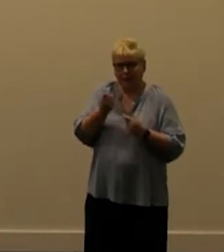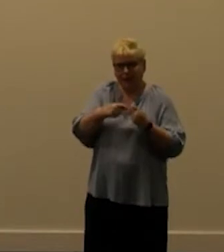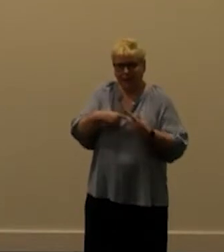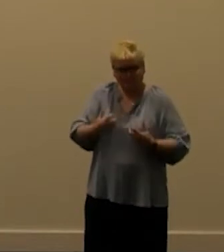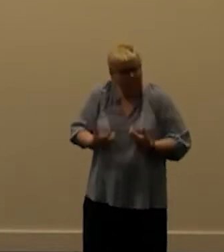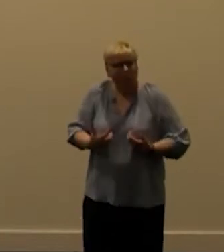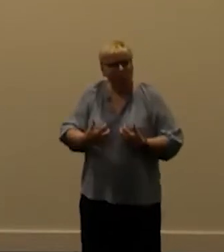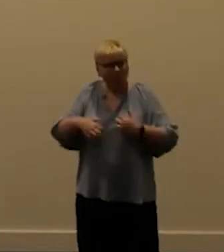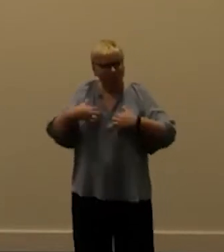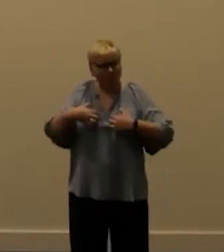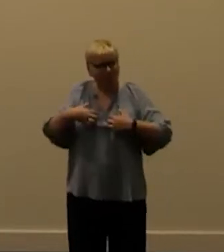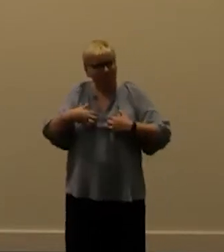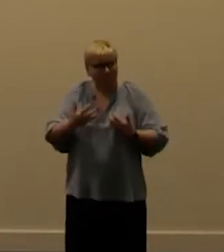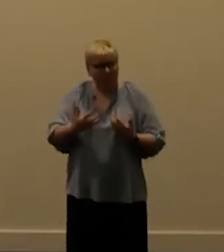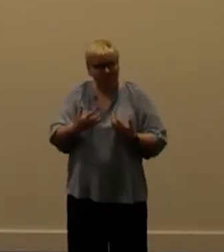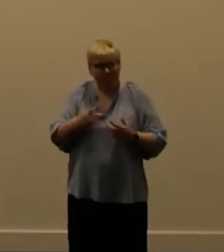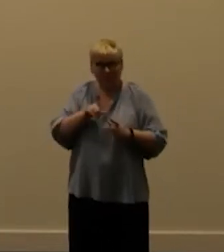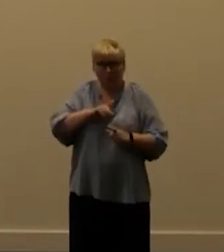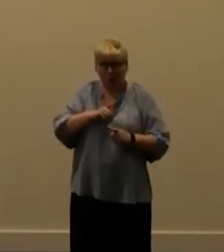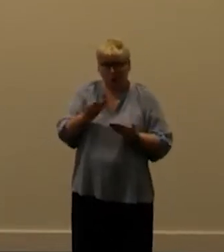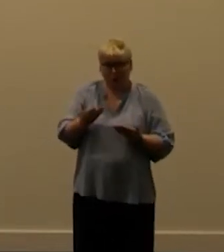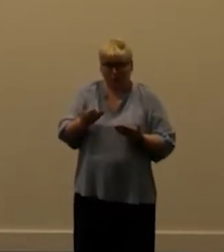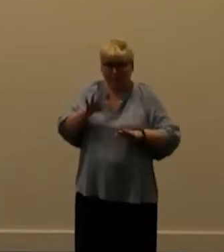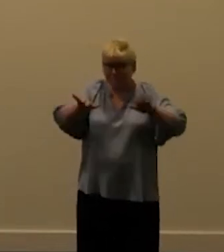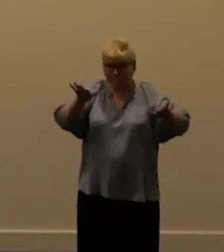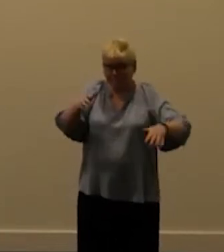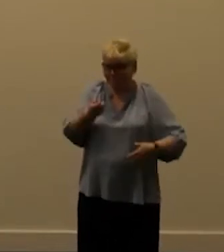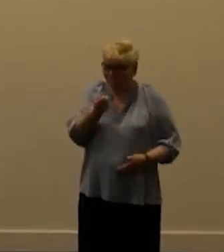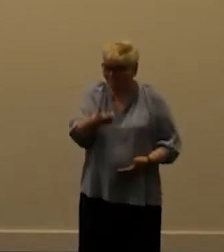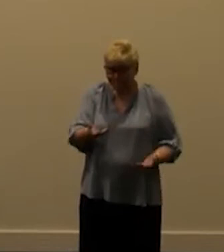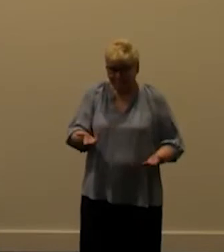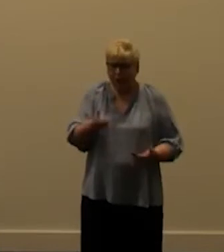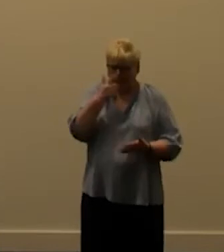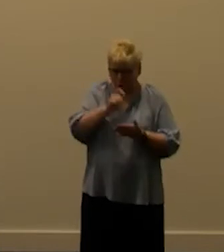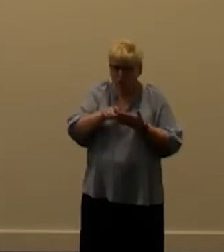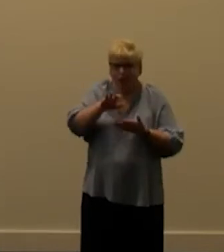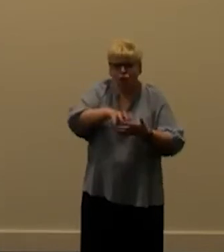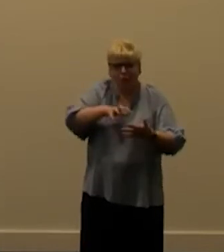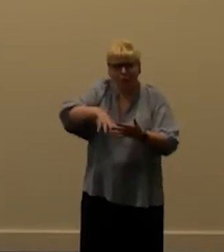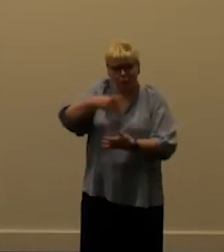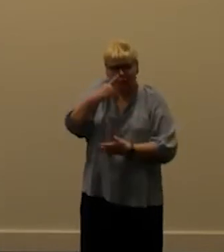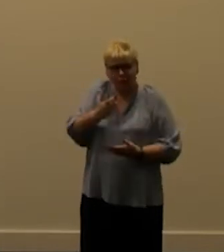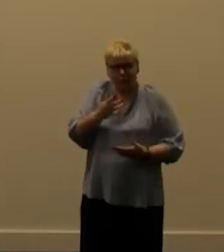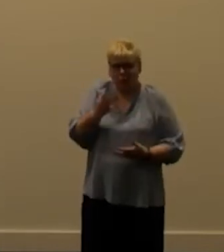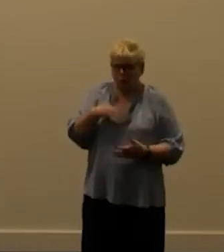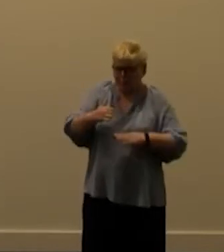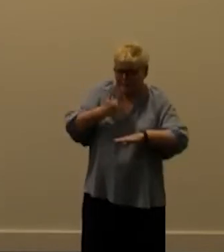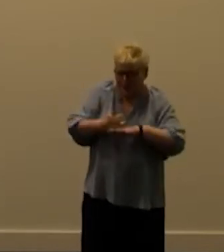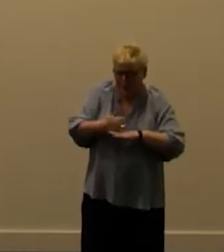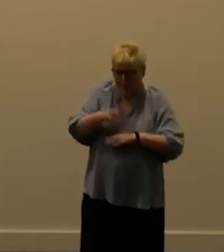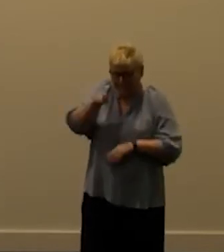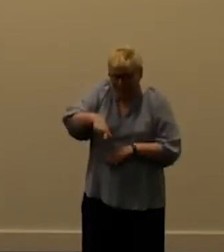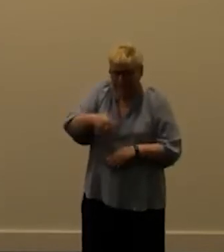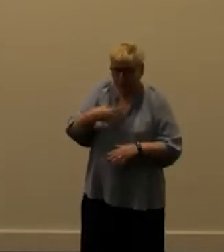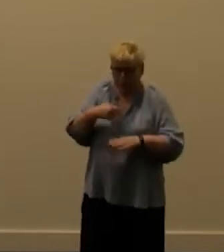because, you know, there wasn't really much out there. You can write scripts, you know, the imperative scripts, you know, I want to set up a tenant, I want to set these